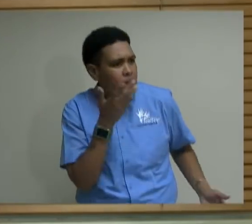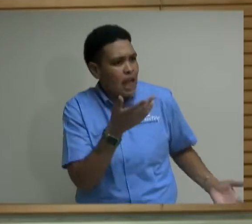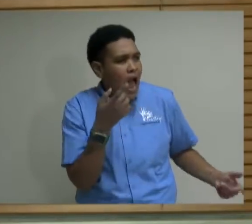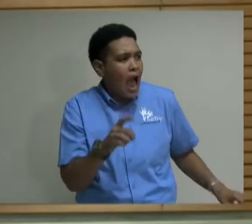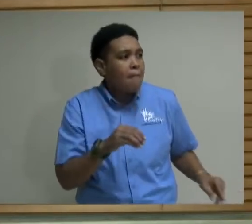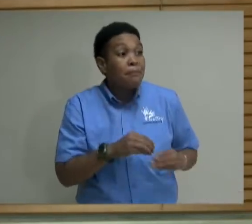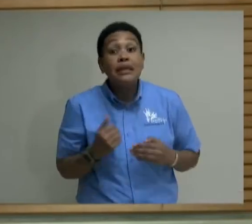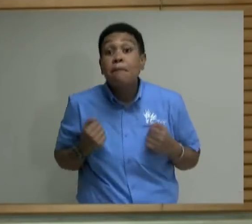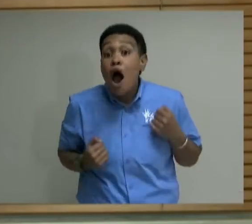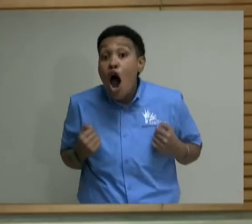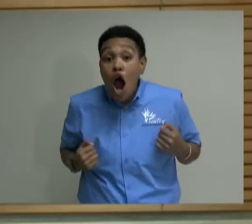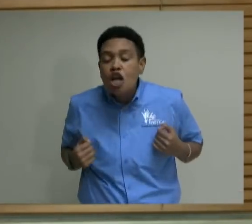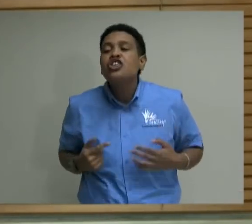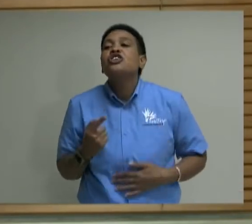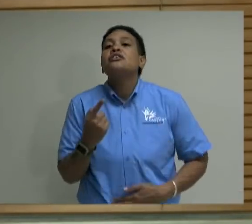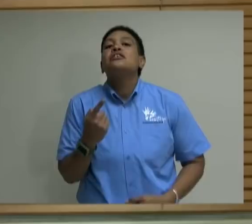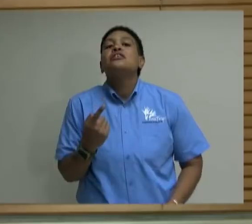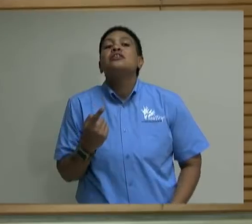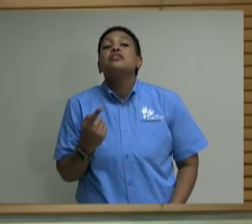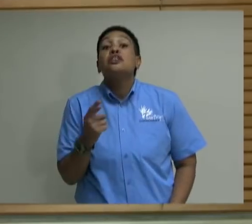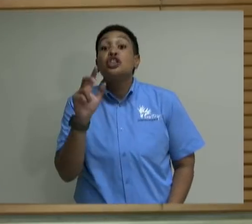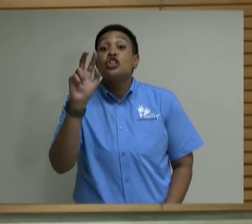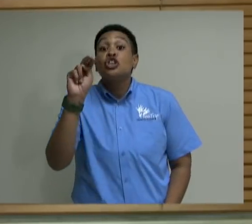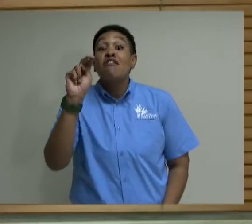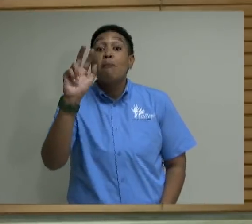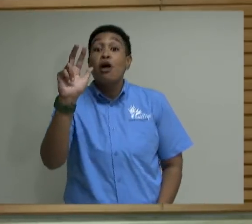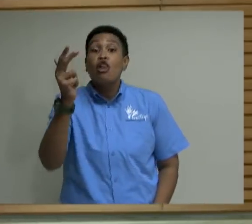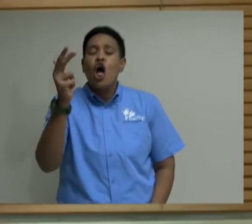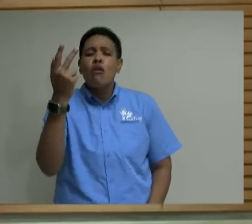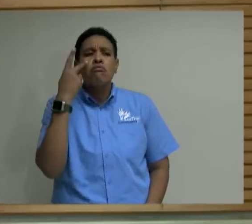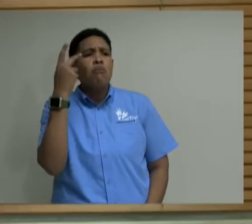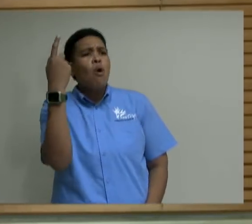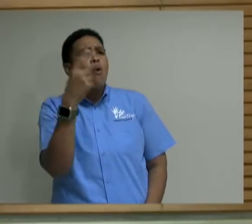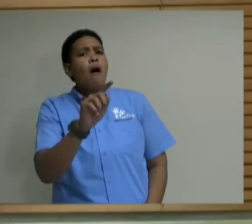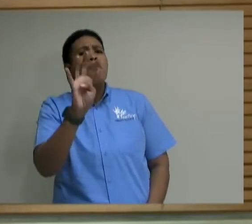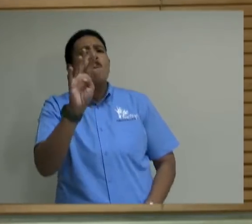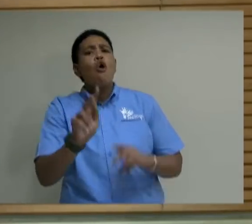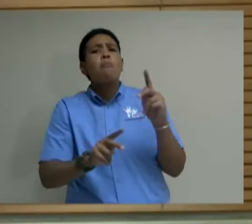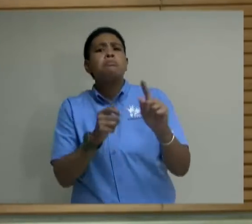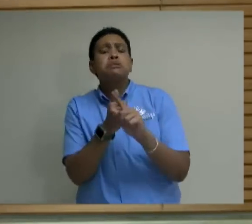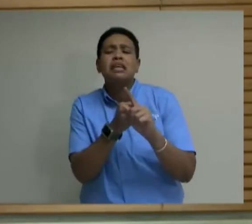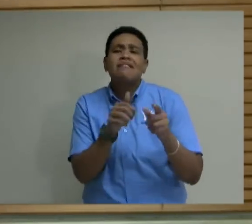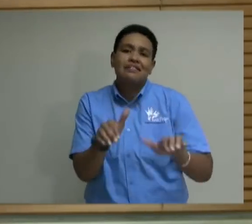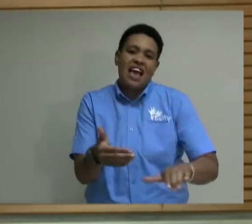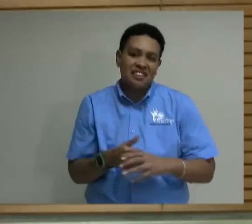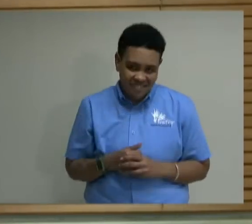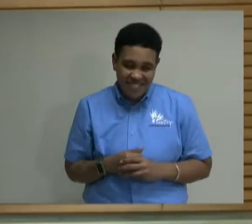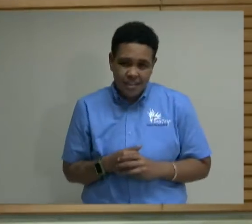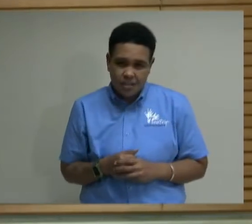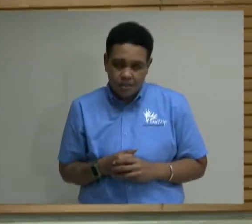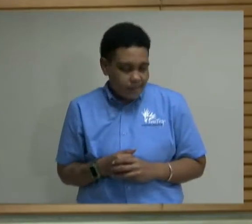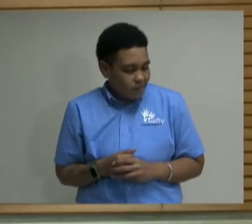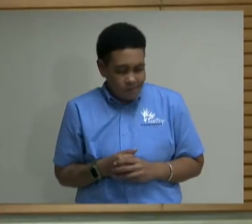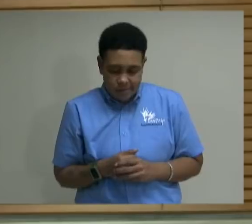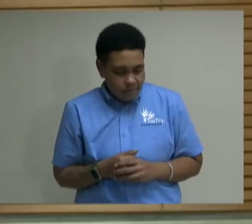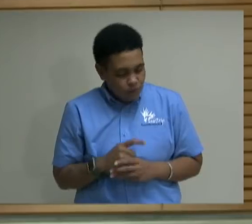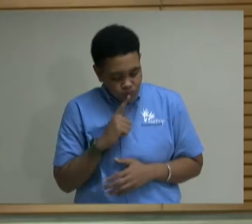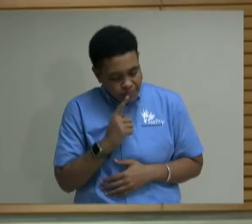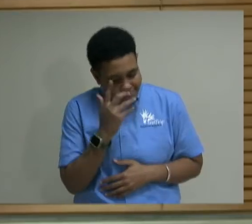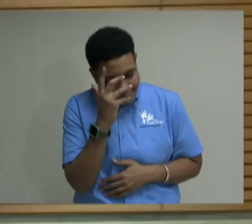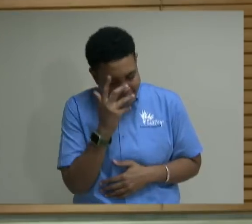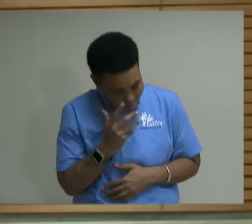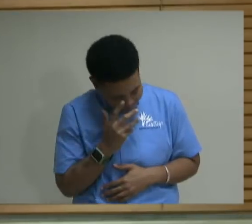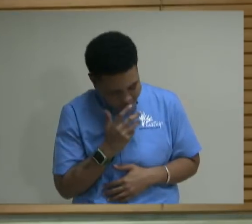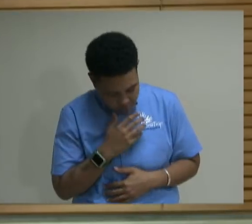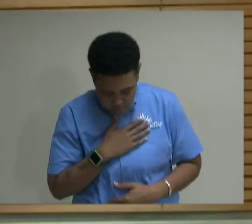in March, as at November 3rd, 4 persons have died, which is very unfortunate, and